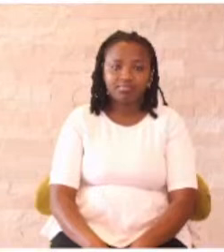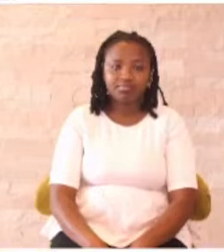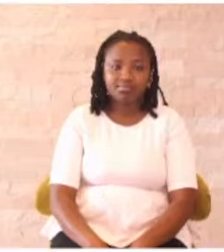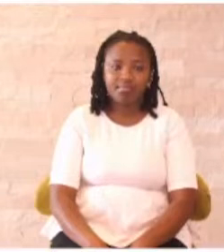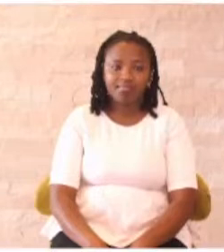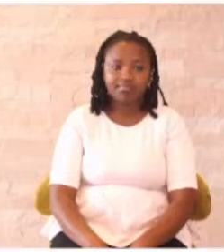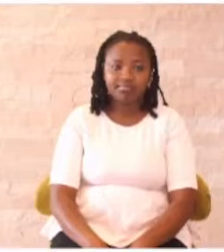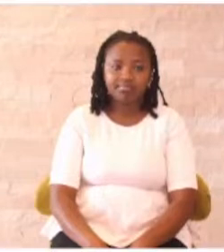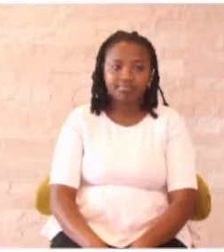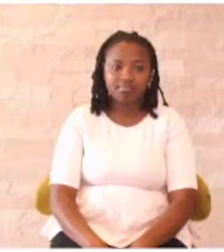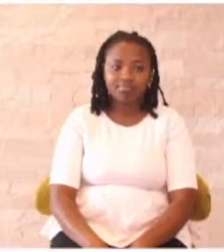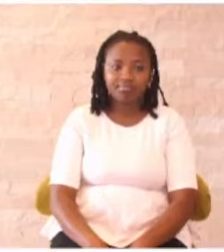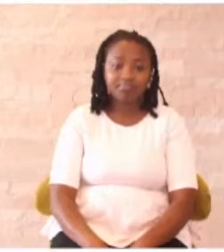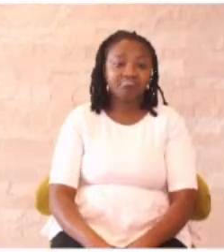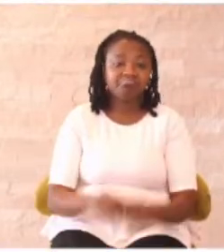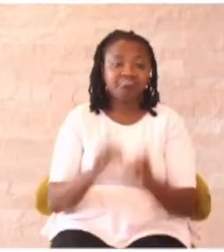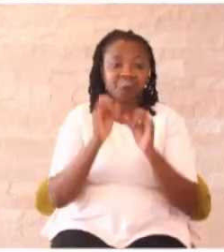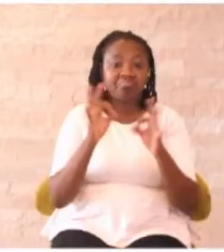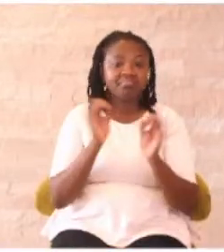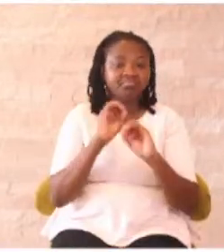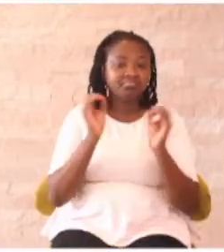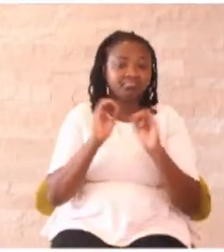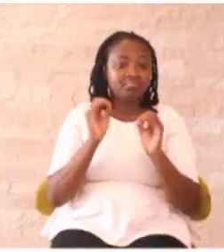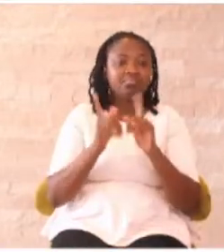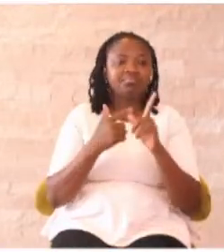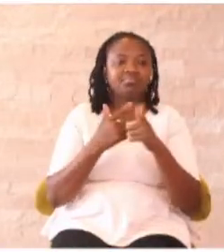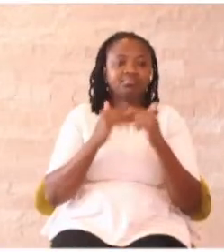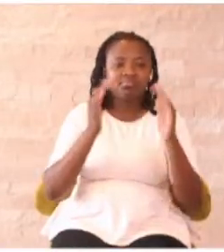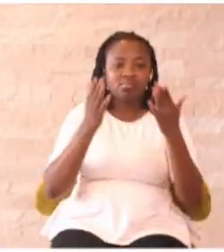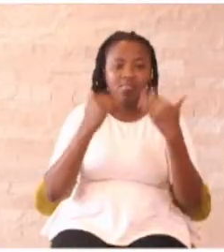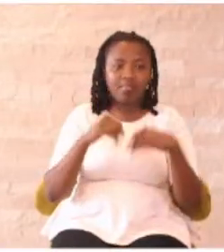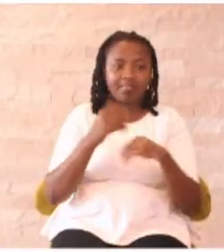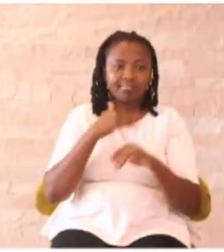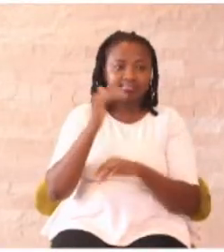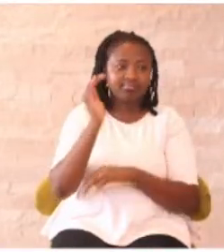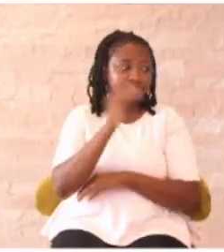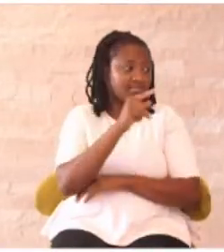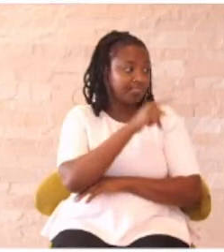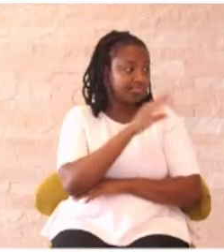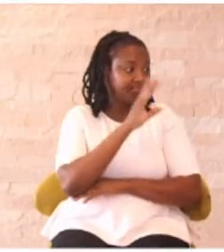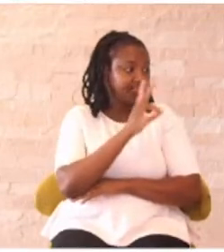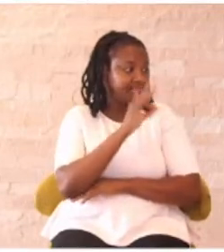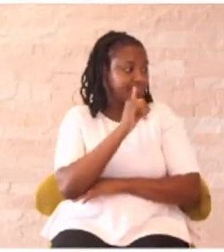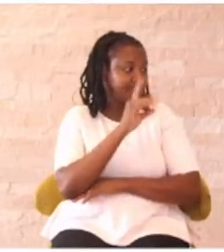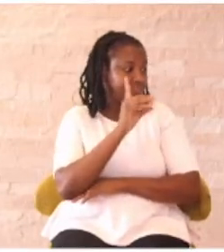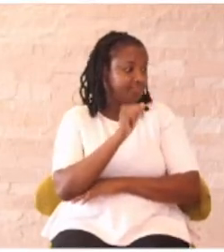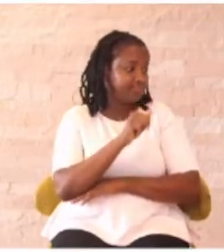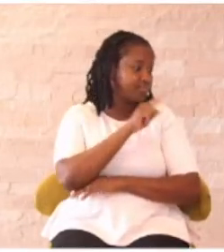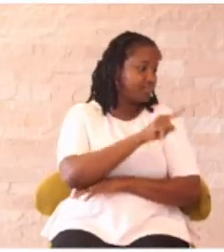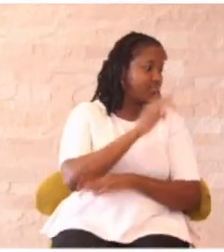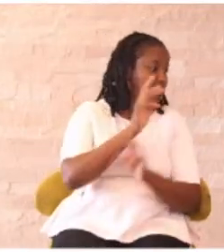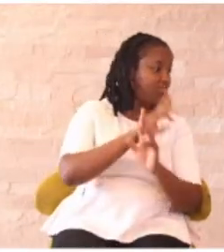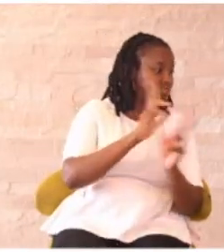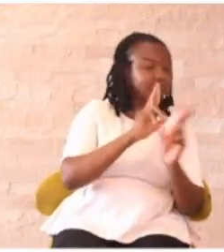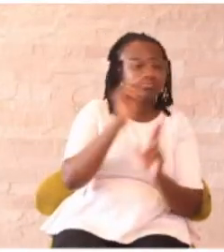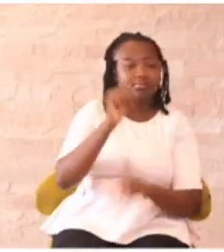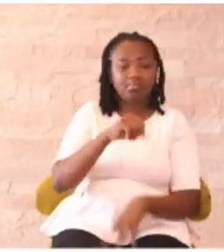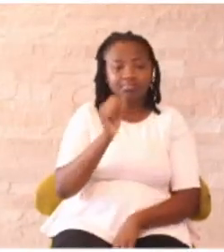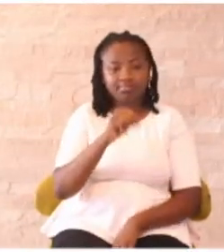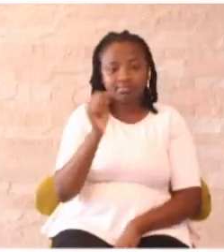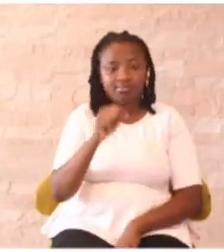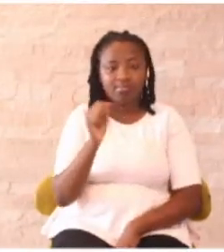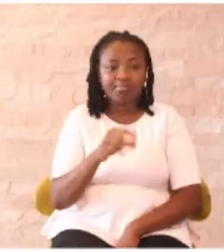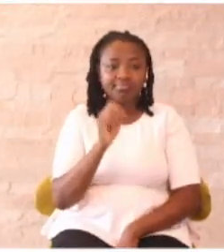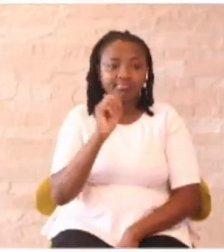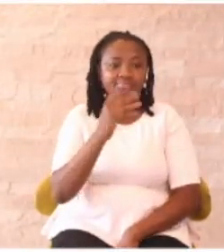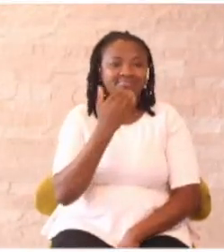If there are none, I will ask FIDA. FIDA, are you ready? Okay. Thank you,